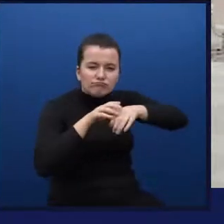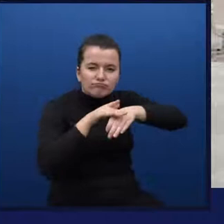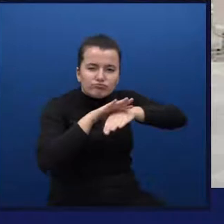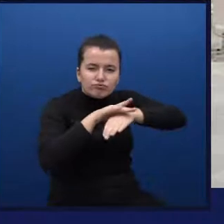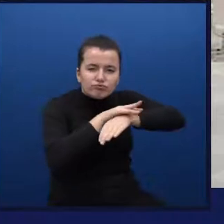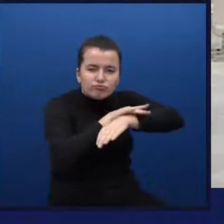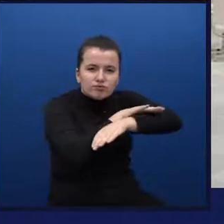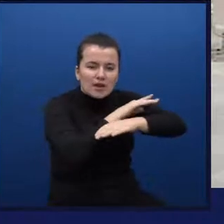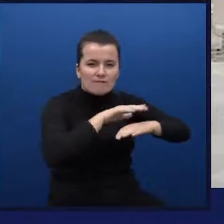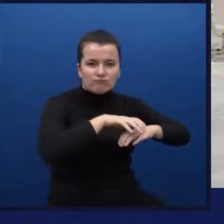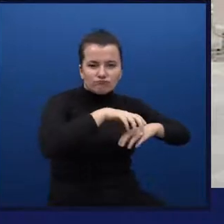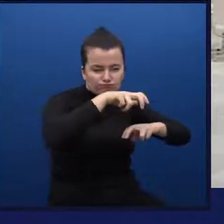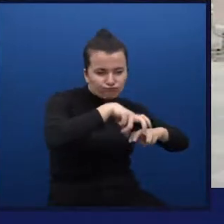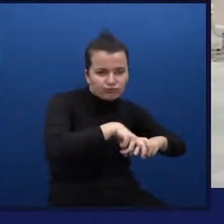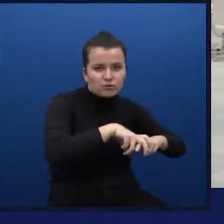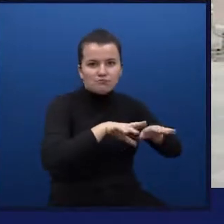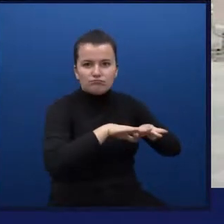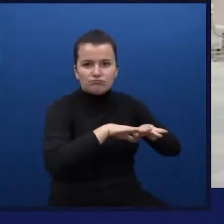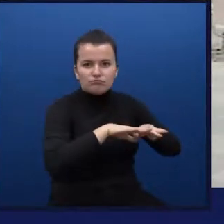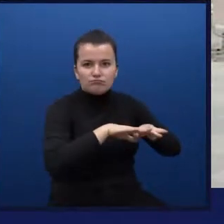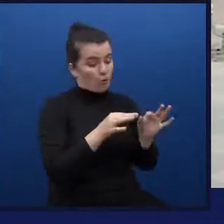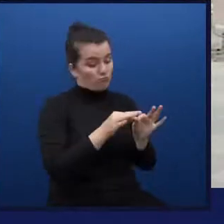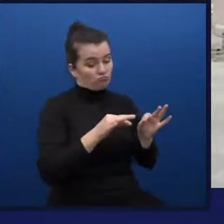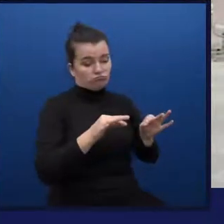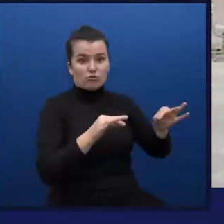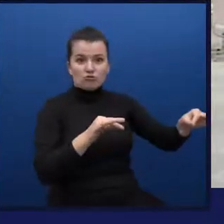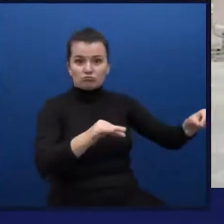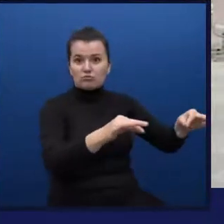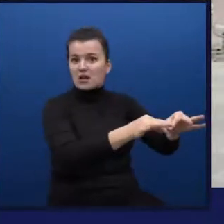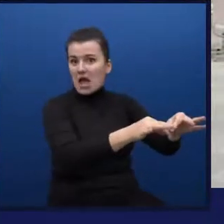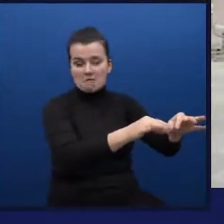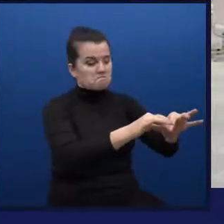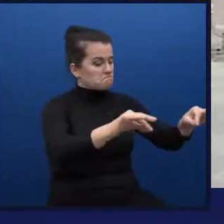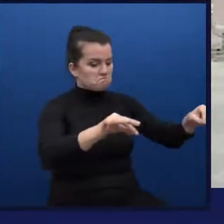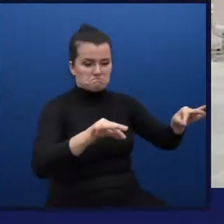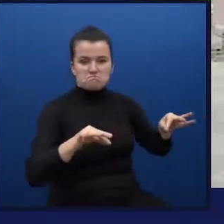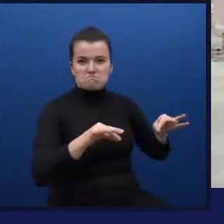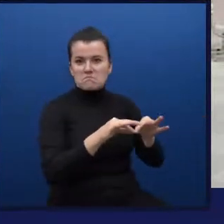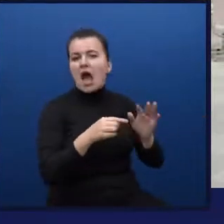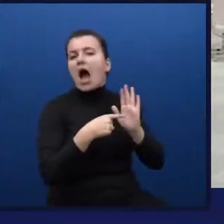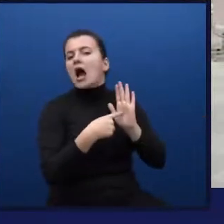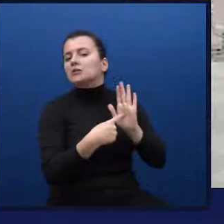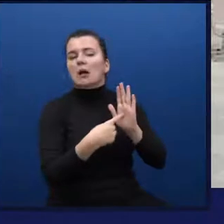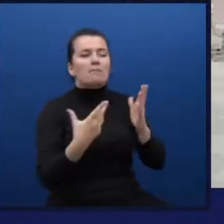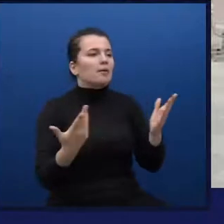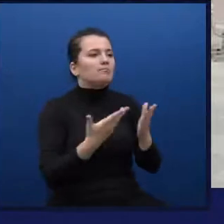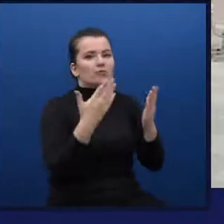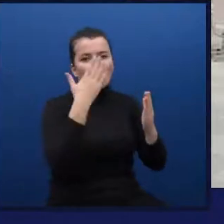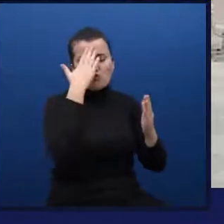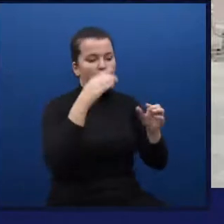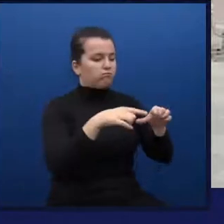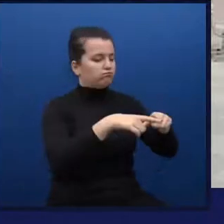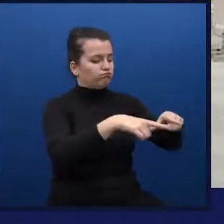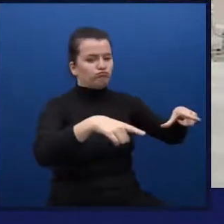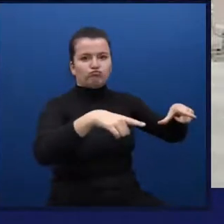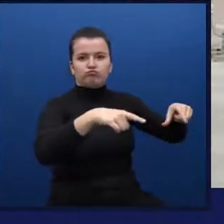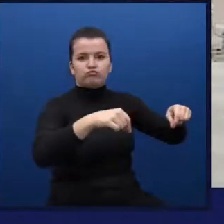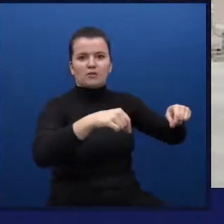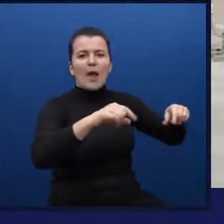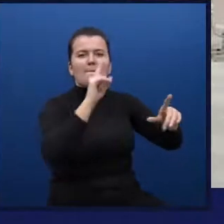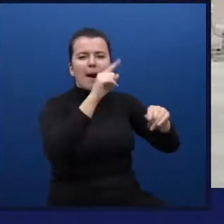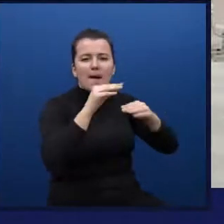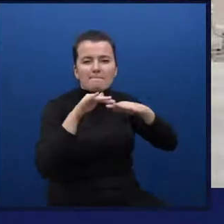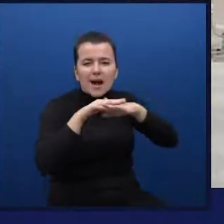if you start with a basic rectangle, which represents, say, a structure, you have to know what sort of materials would